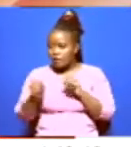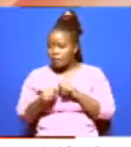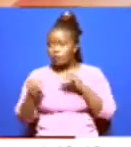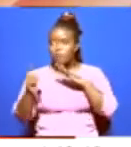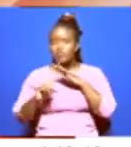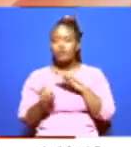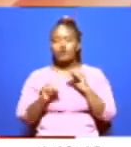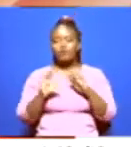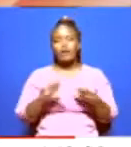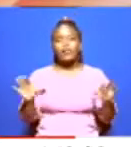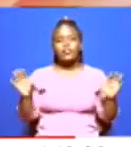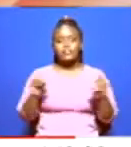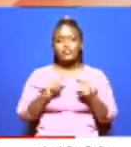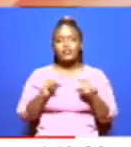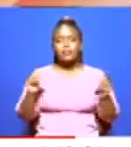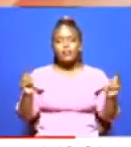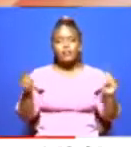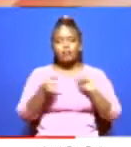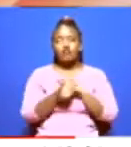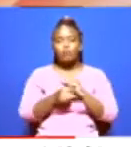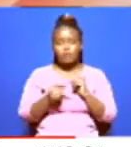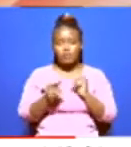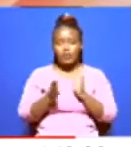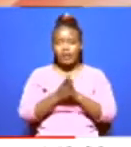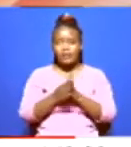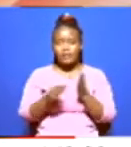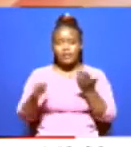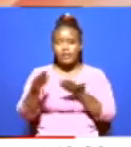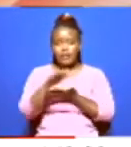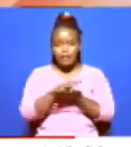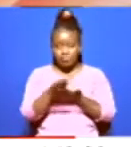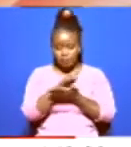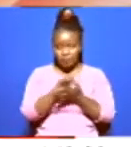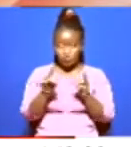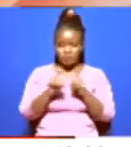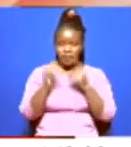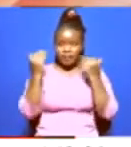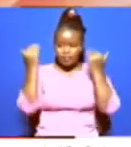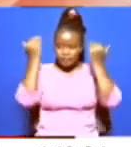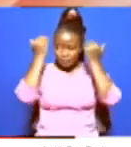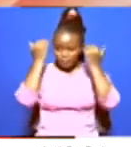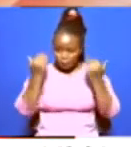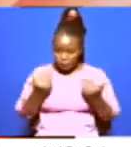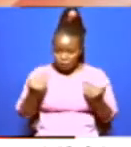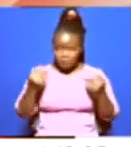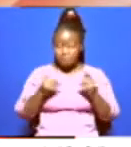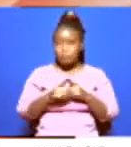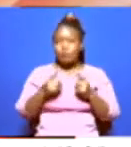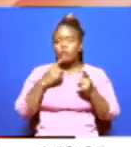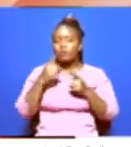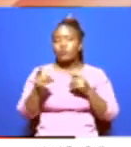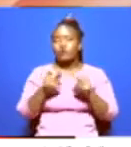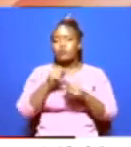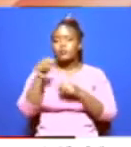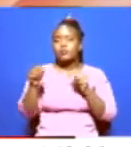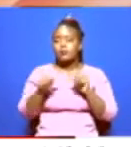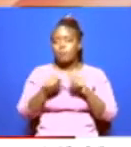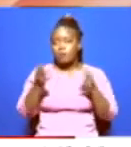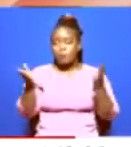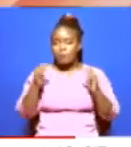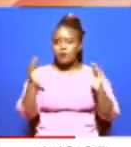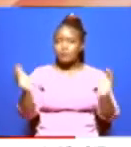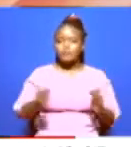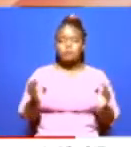as well as the Environment and Land Courts, and also talked about embracing and encouraging